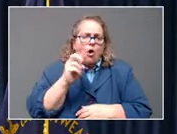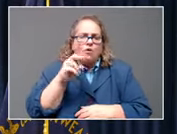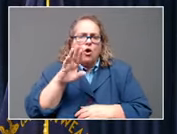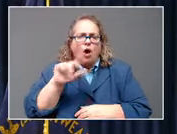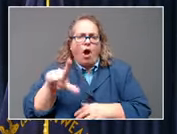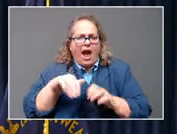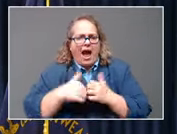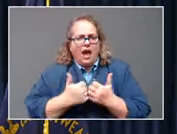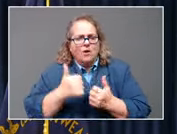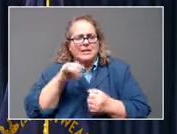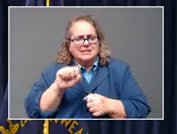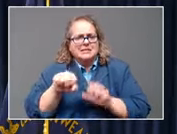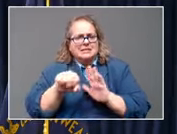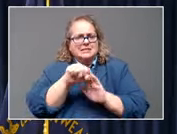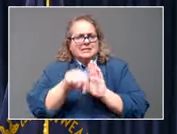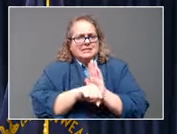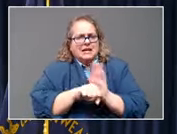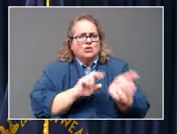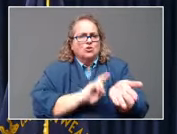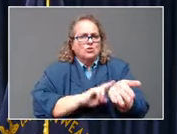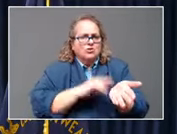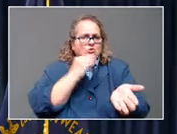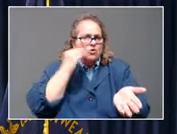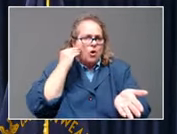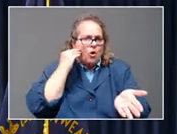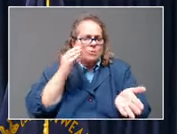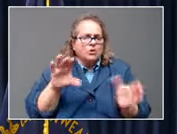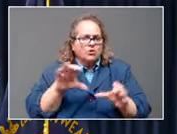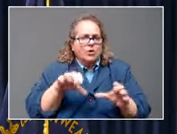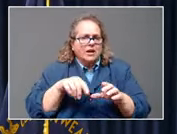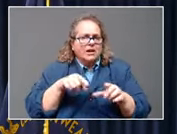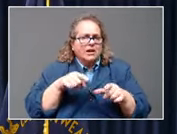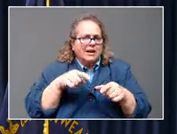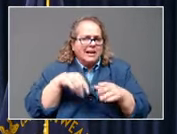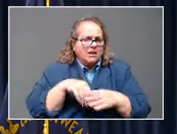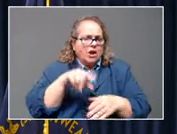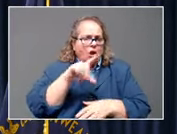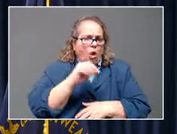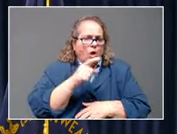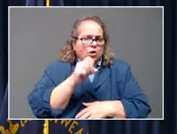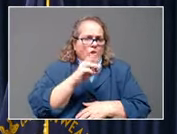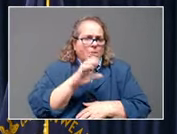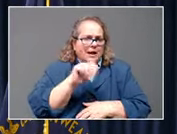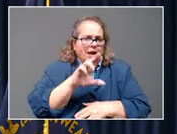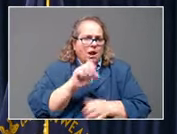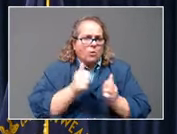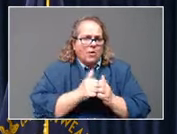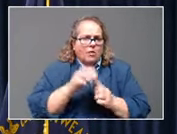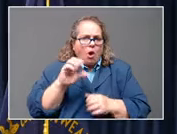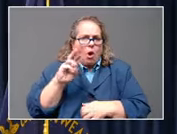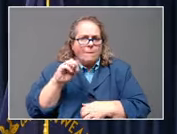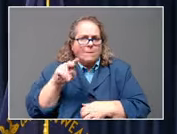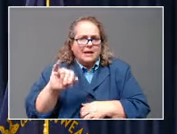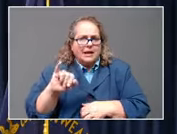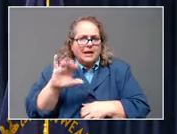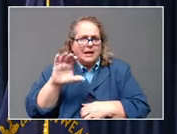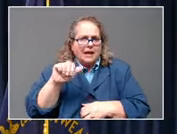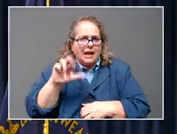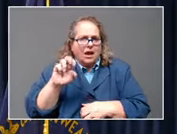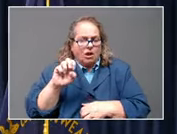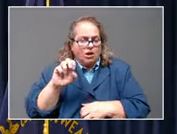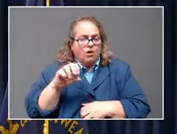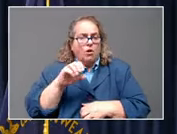nursing facilities are faring long-term care during the Omicron outbreak, and whether you're seeing a resulting spike in cases there as well.